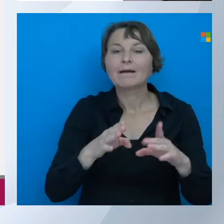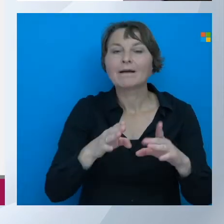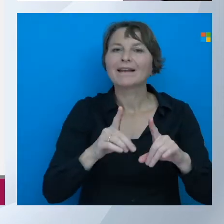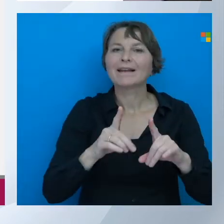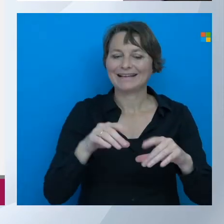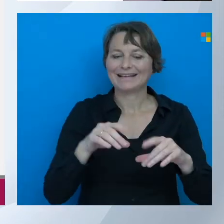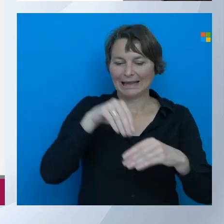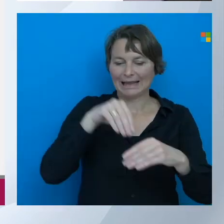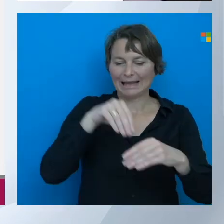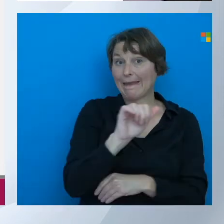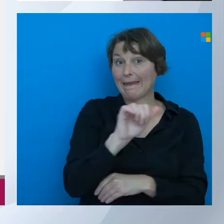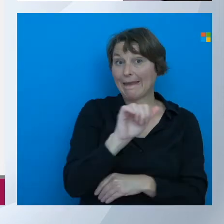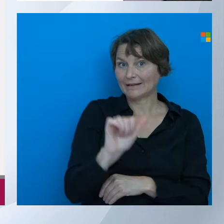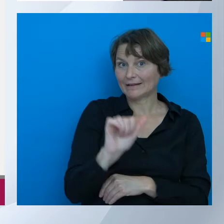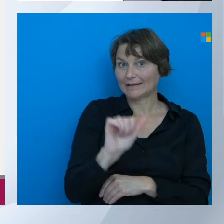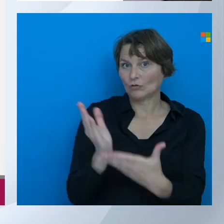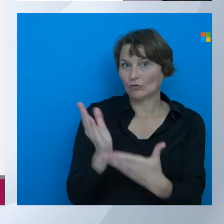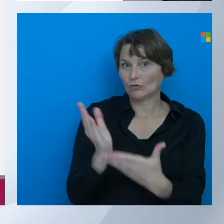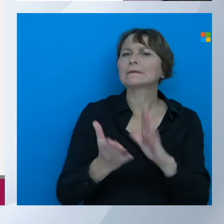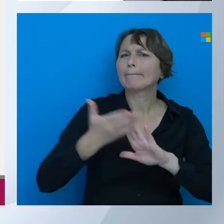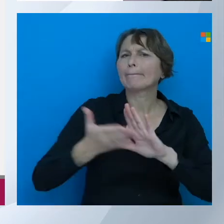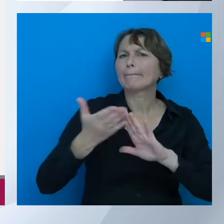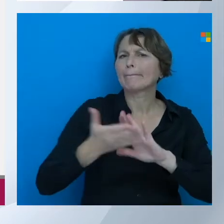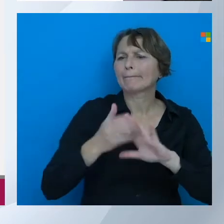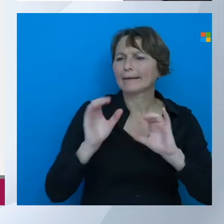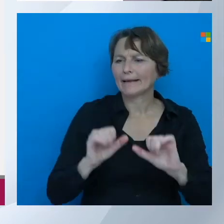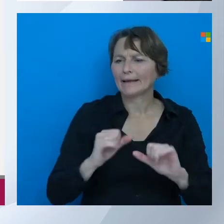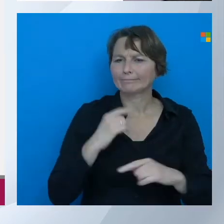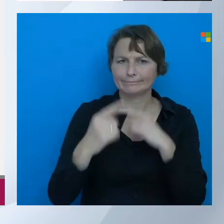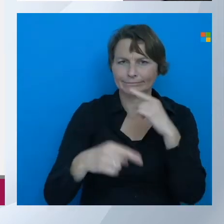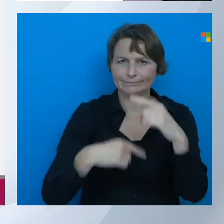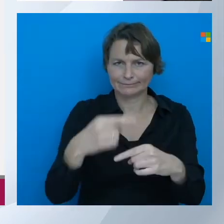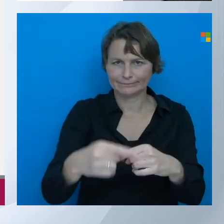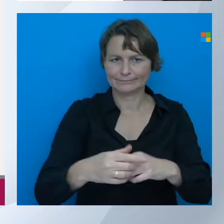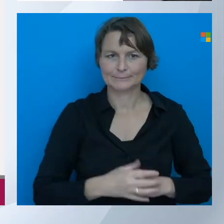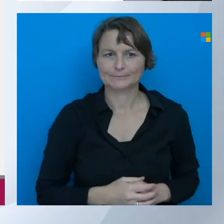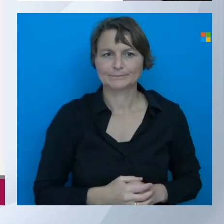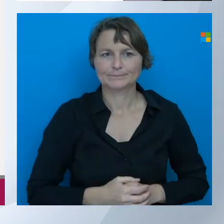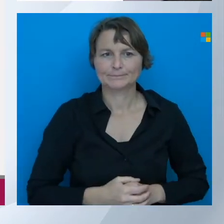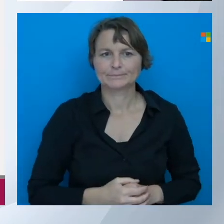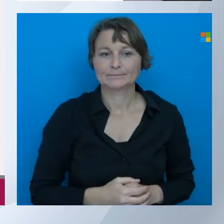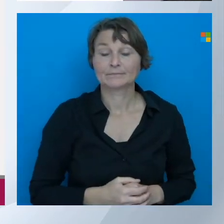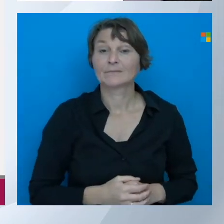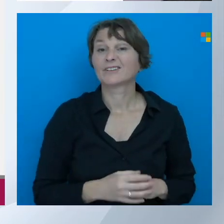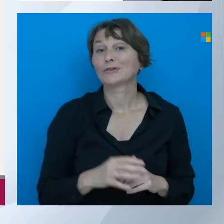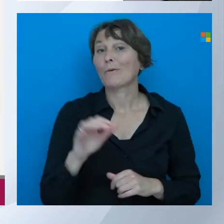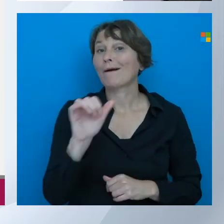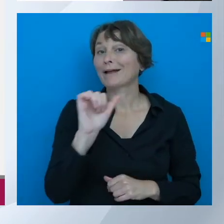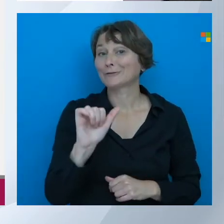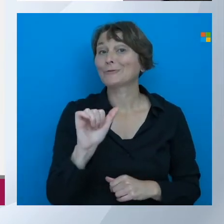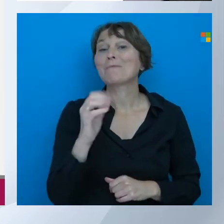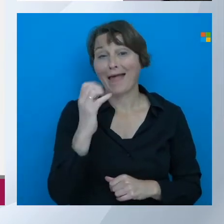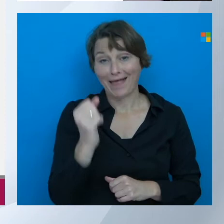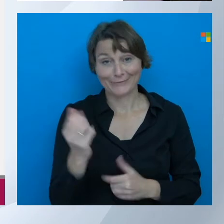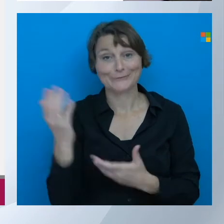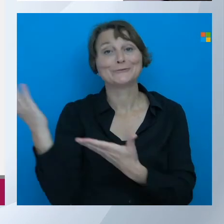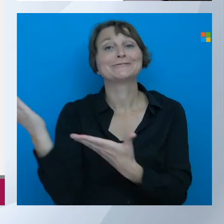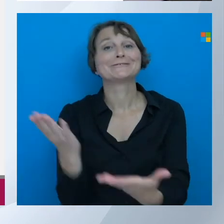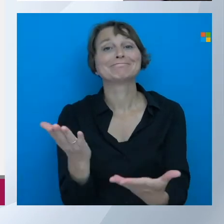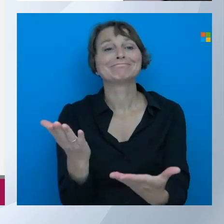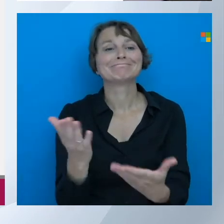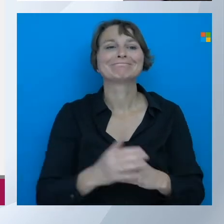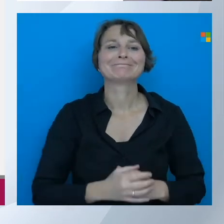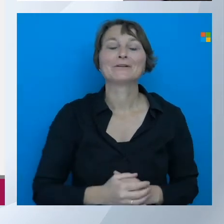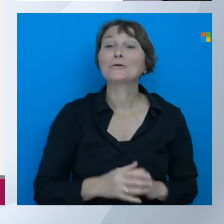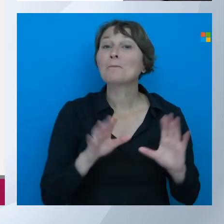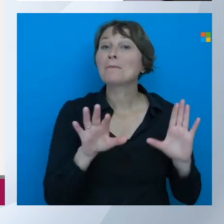my automation. And of course, it wouldn't be Azure if there wasn't a service for it. So I discovered Azure